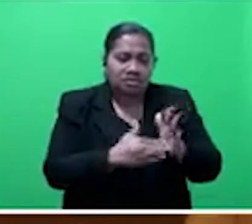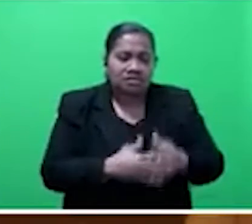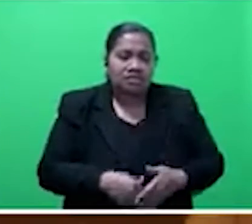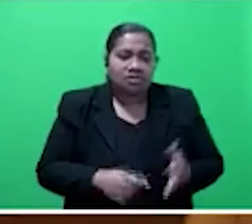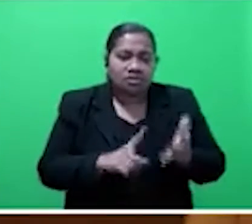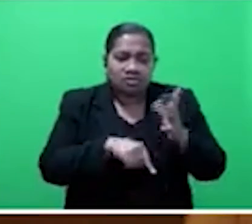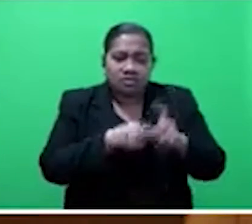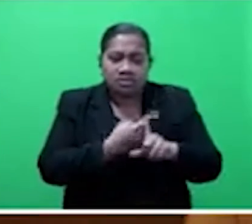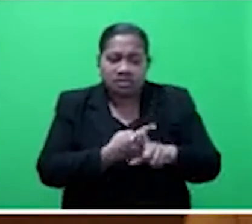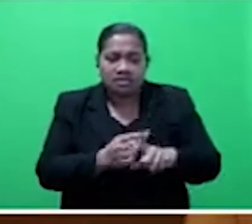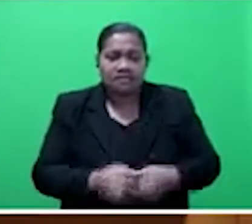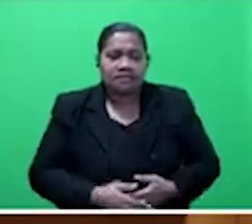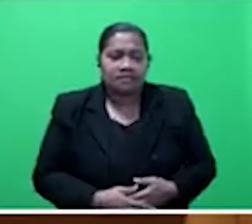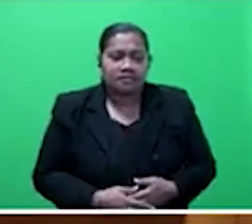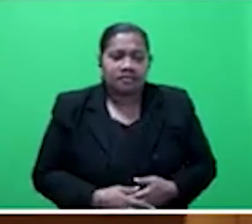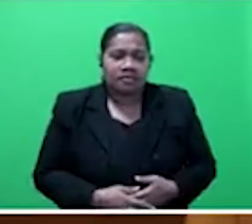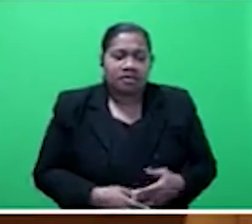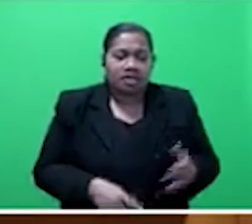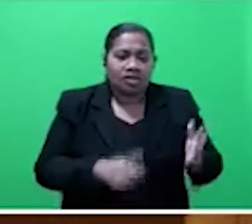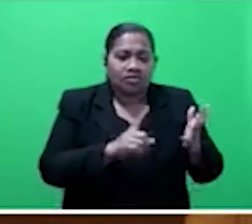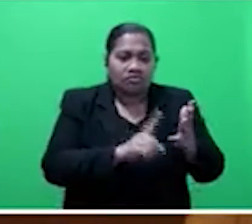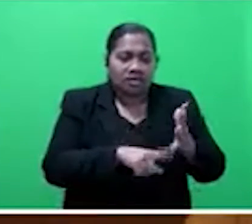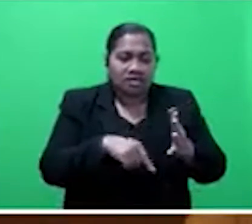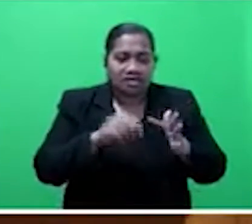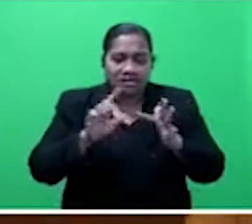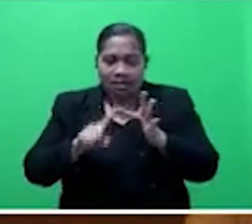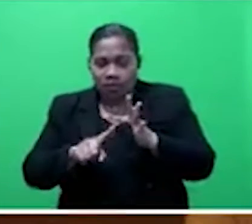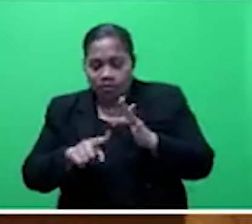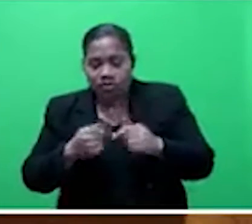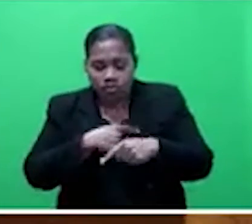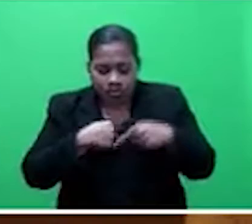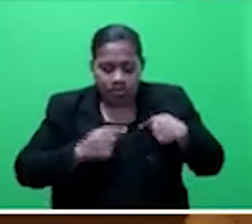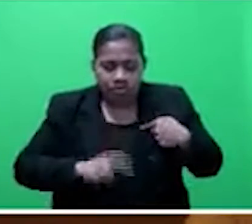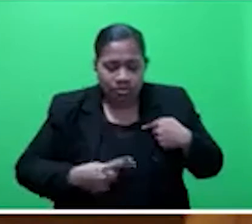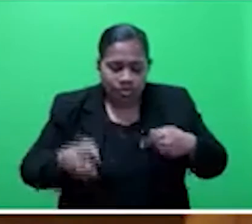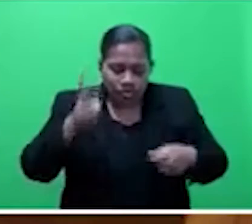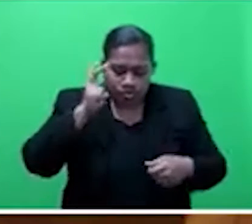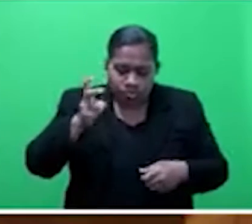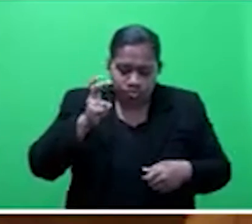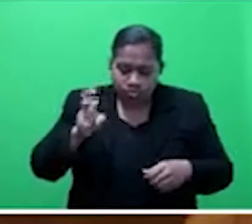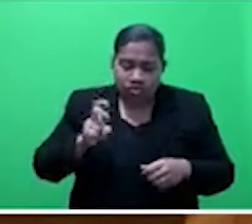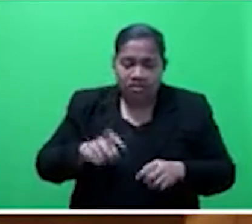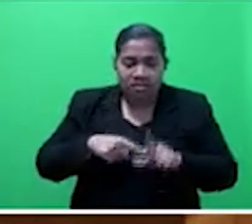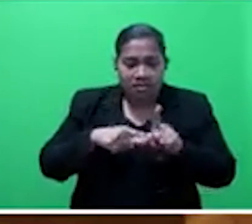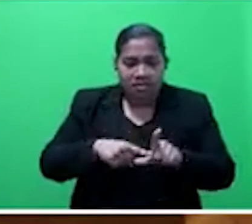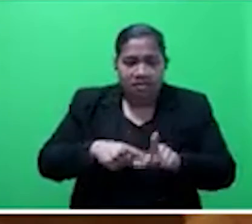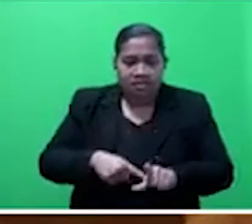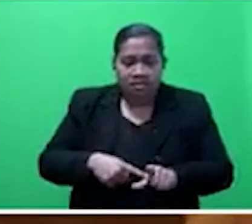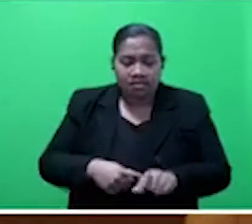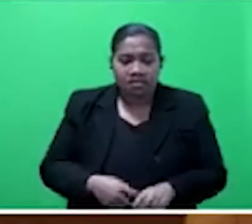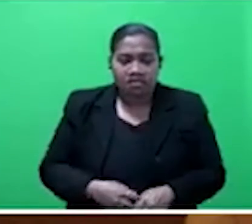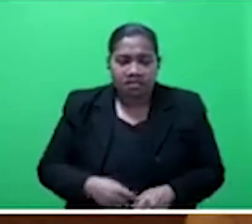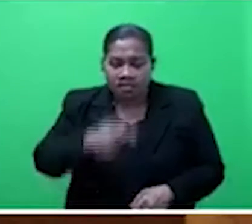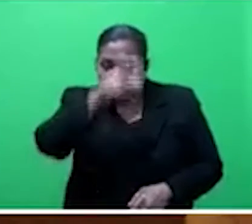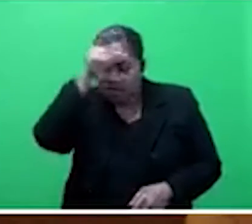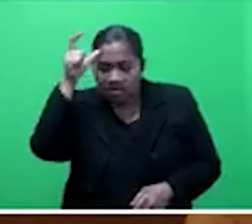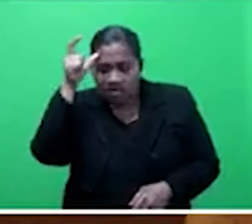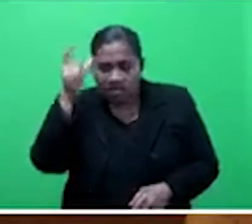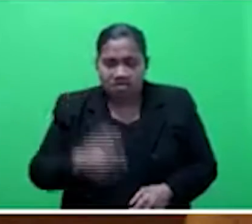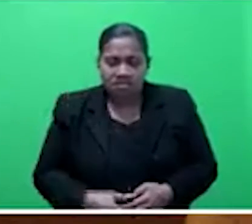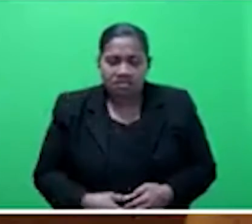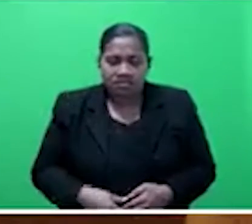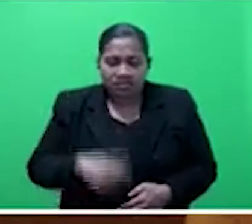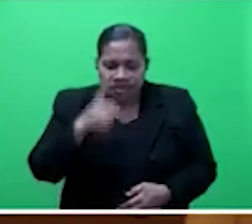Arab Emirates. We are continuing to train young and upcoming nurses at our nurses training institutions to meet these